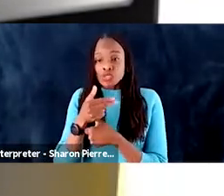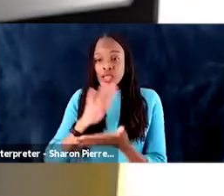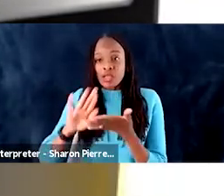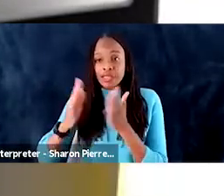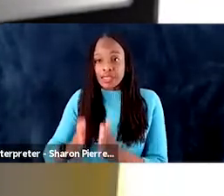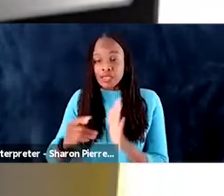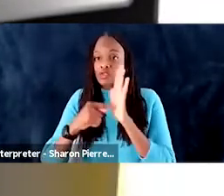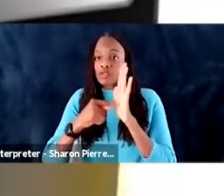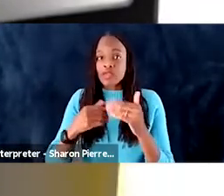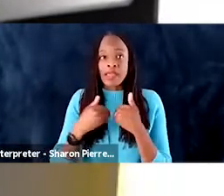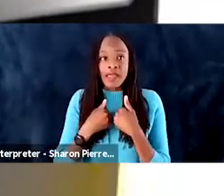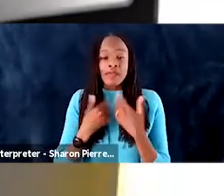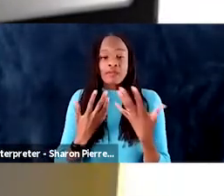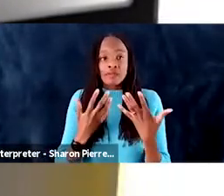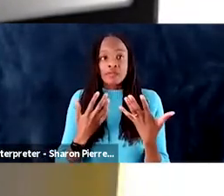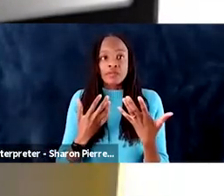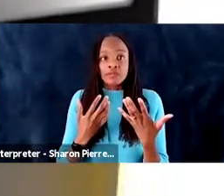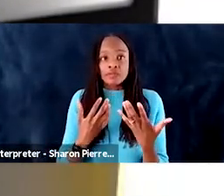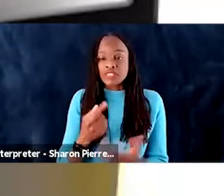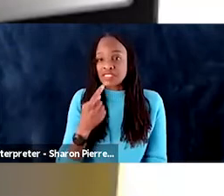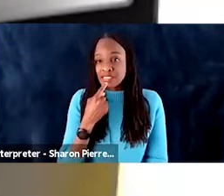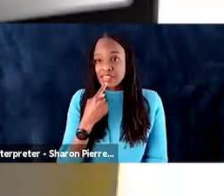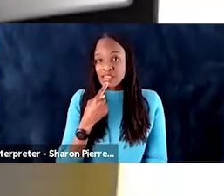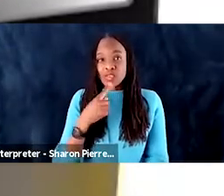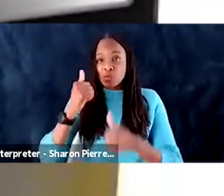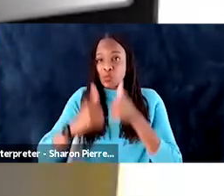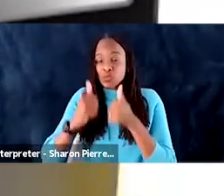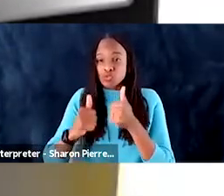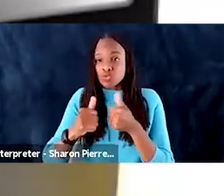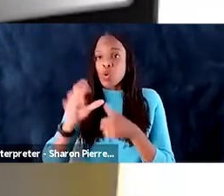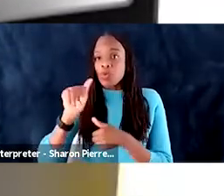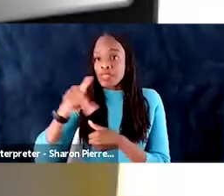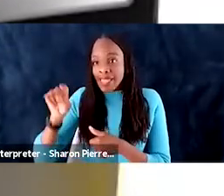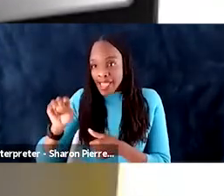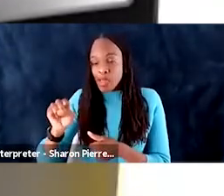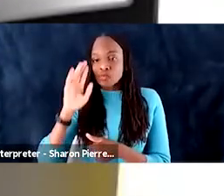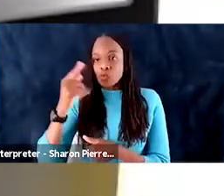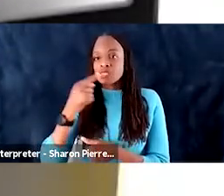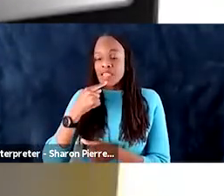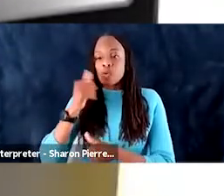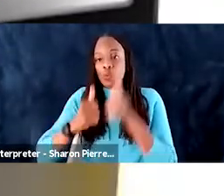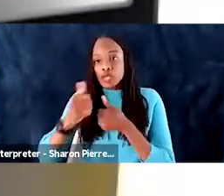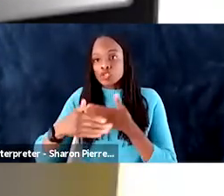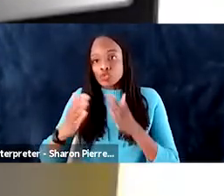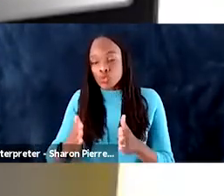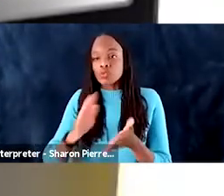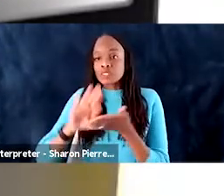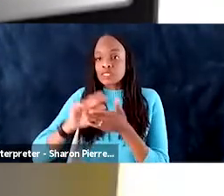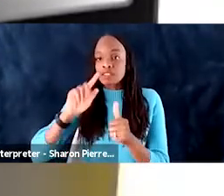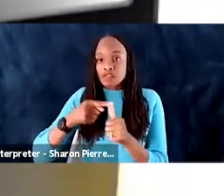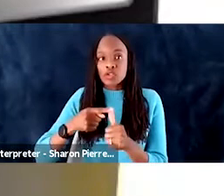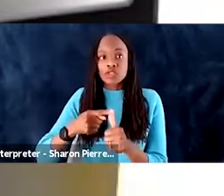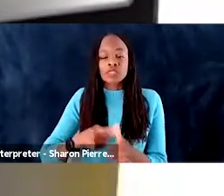example, have apps that dictate what room they clean first. Instead of going room by room in an orderly fashion, pushing a